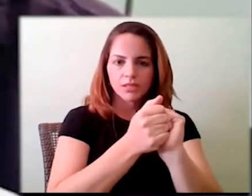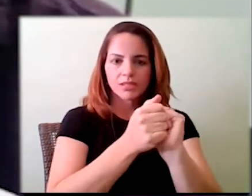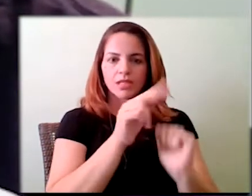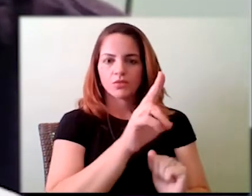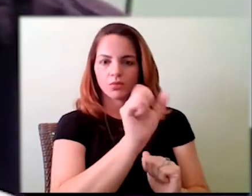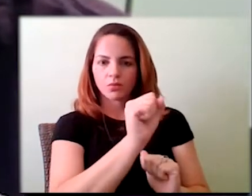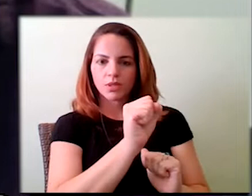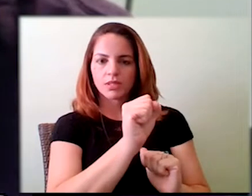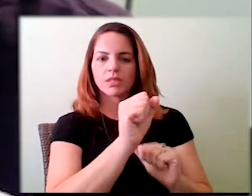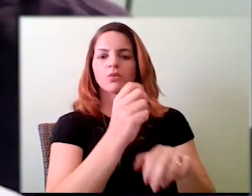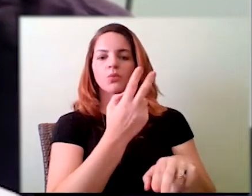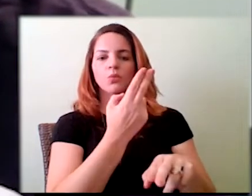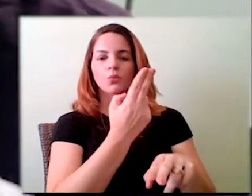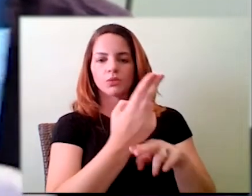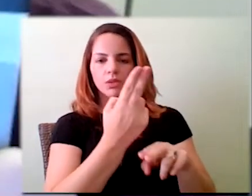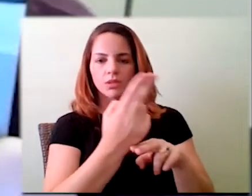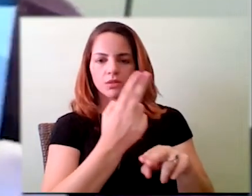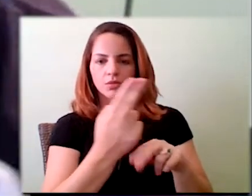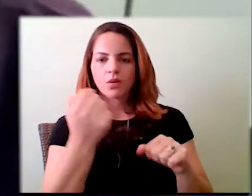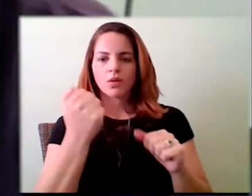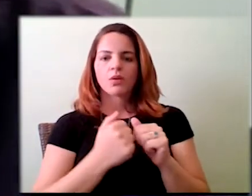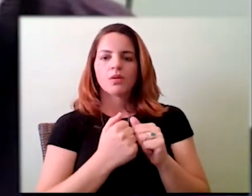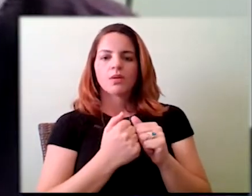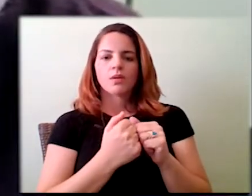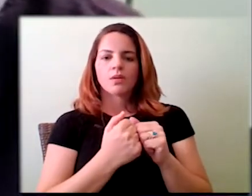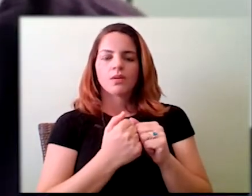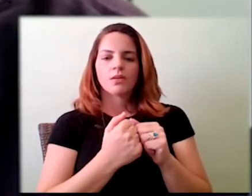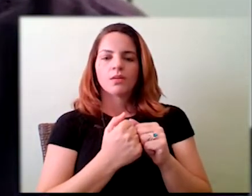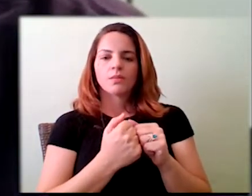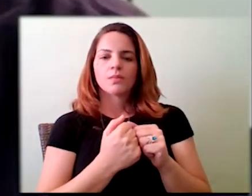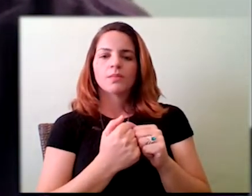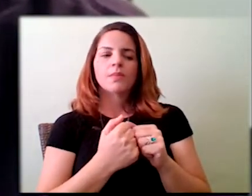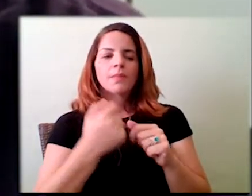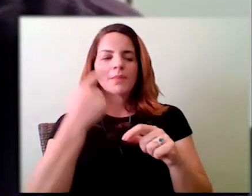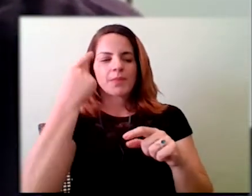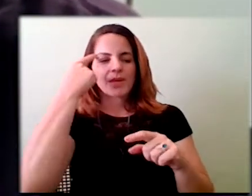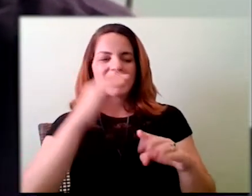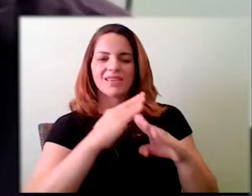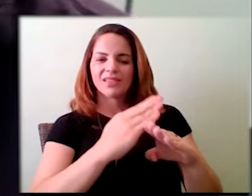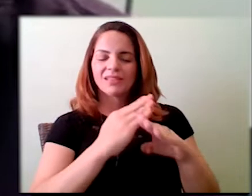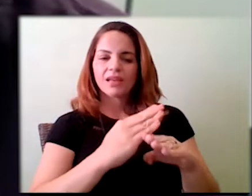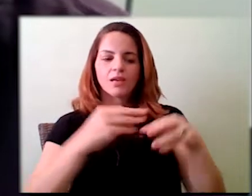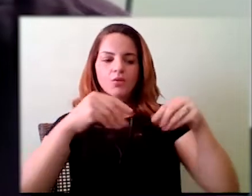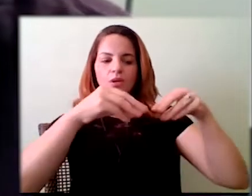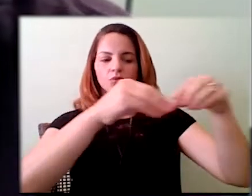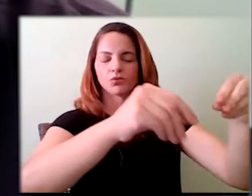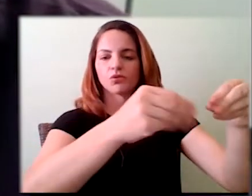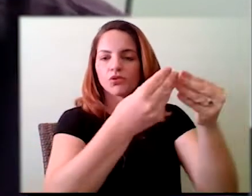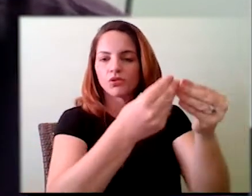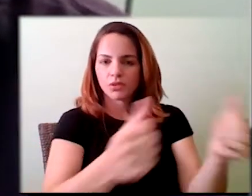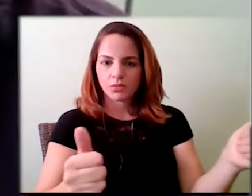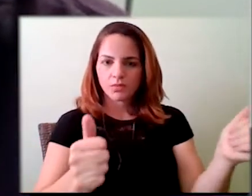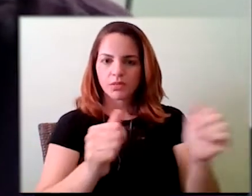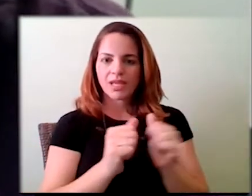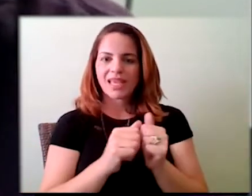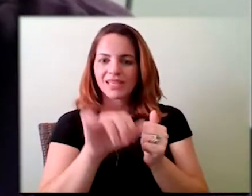investment into this colony did not lead to the disappearance of the small farmer. Contrary to